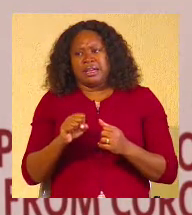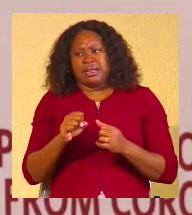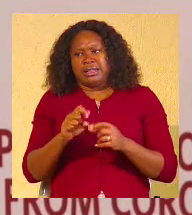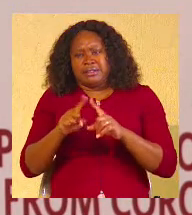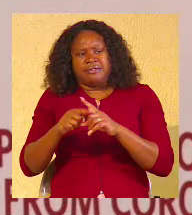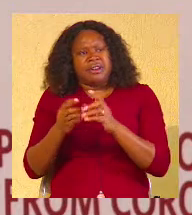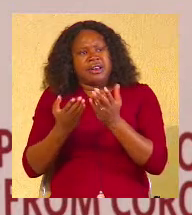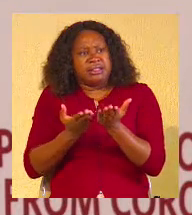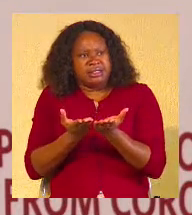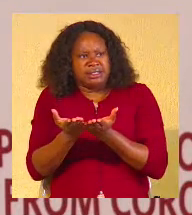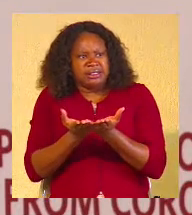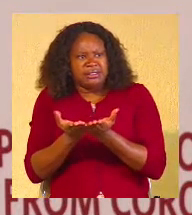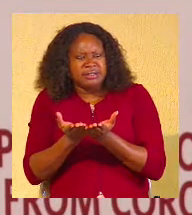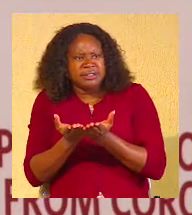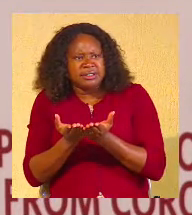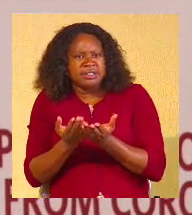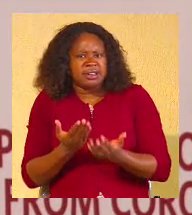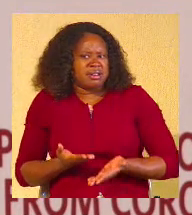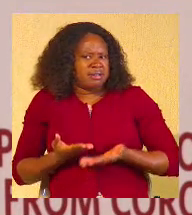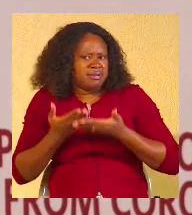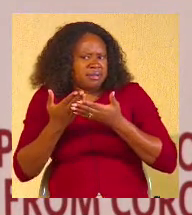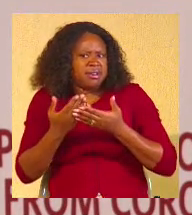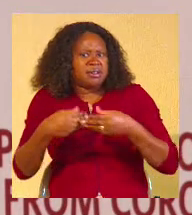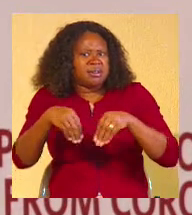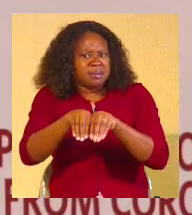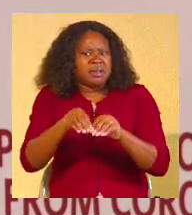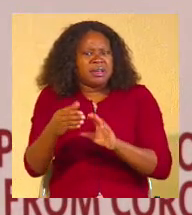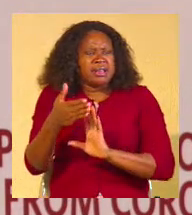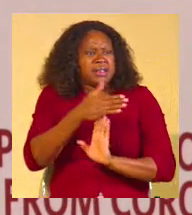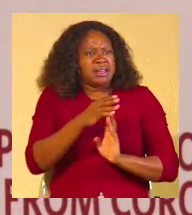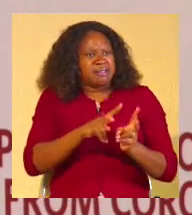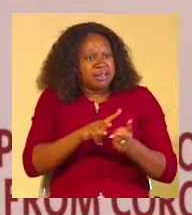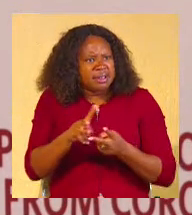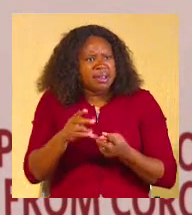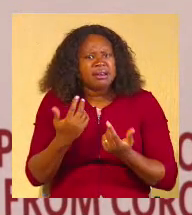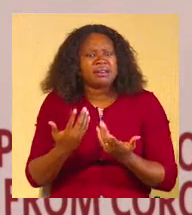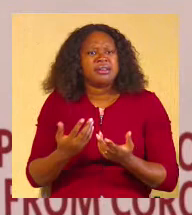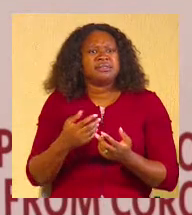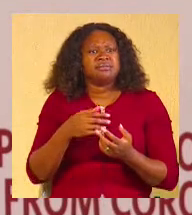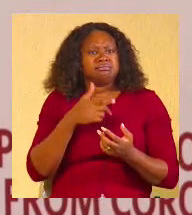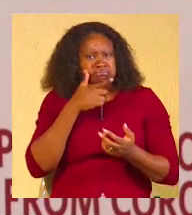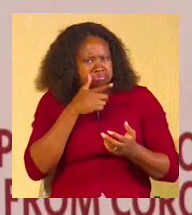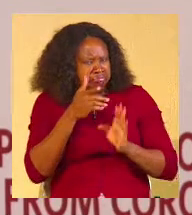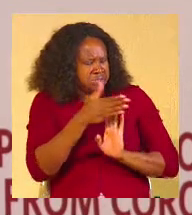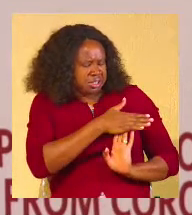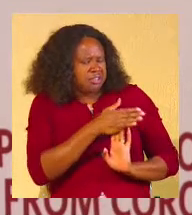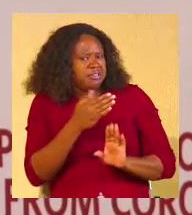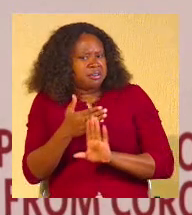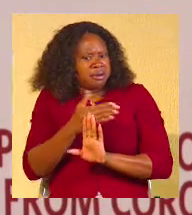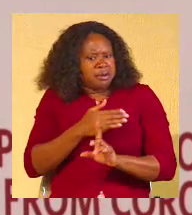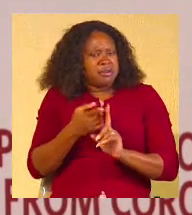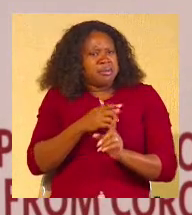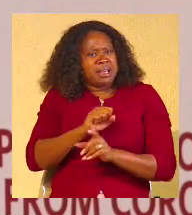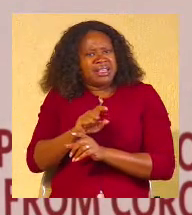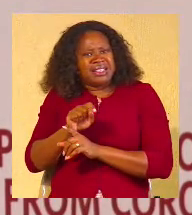services that assist them in ensuring that they are practicing safe sex, they are able to protect themselves from